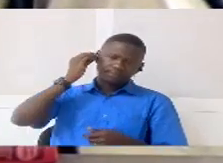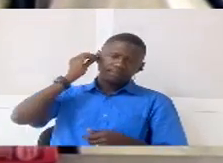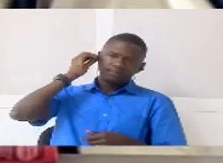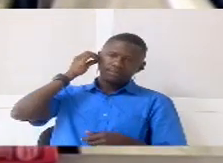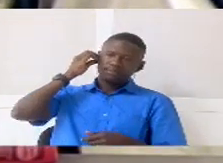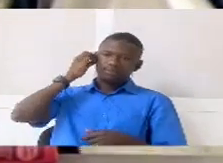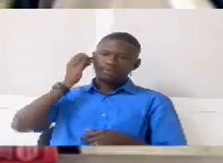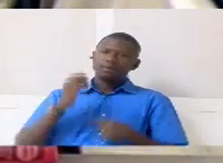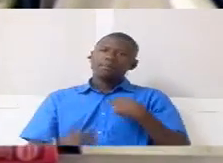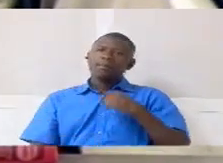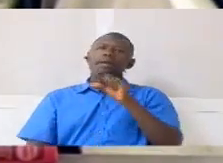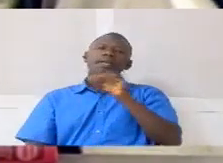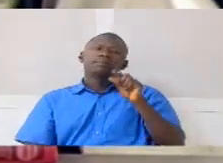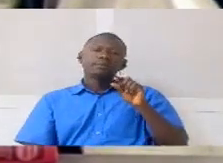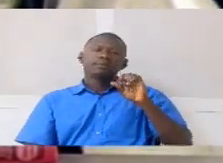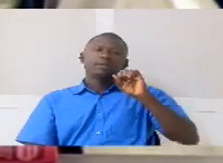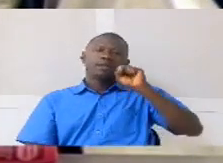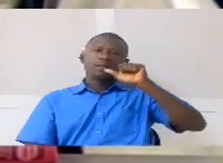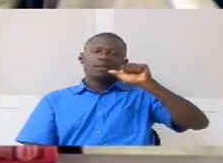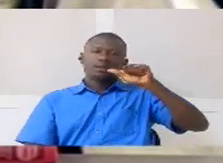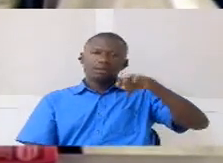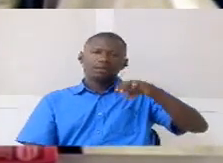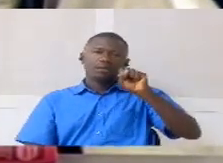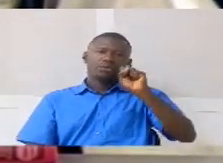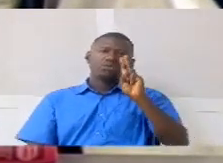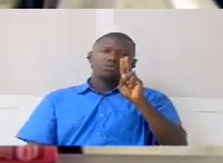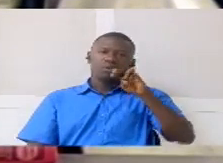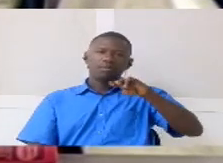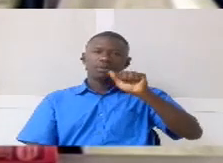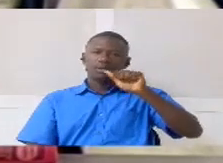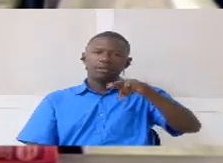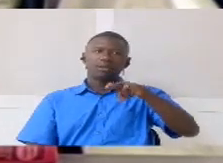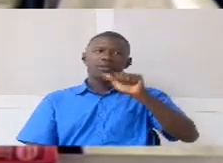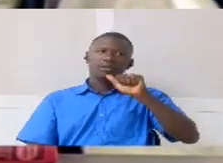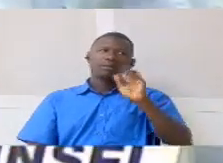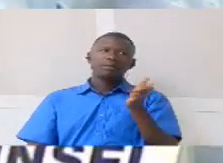mo Ansumana Manneh leti. Akato mo Ansumana Manneh leti.